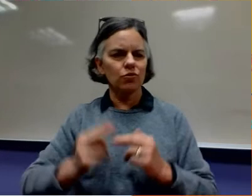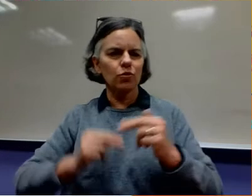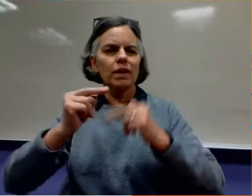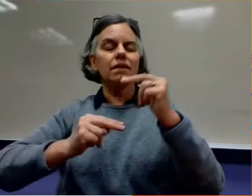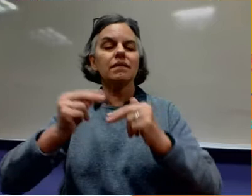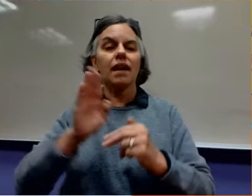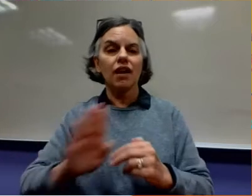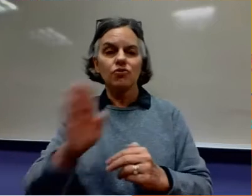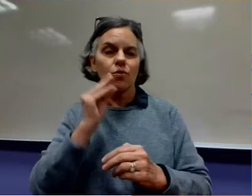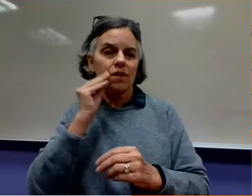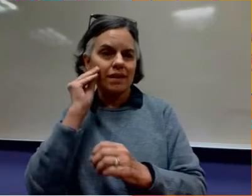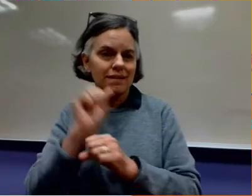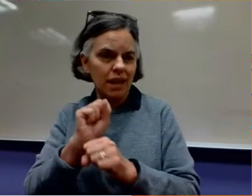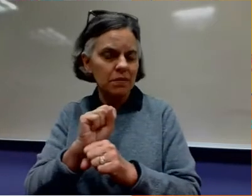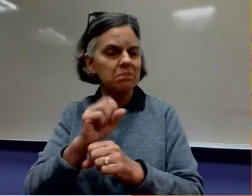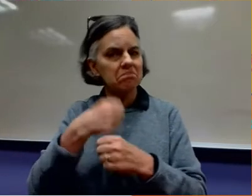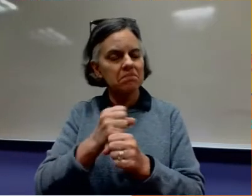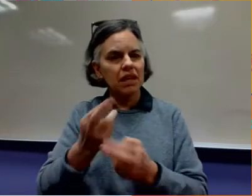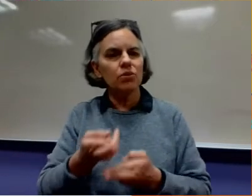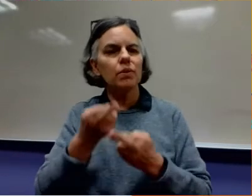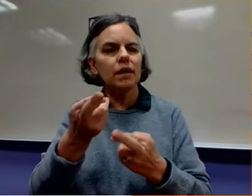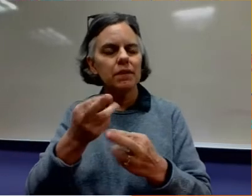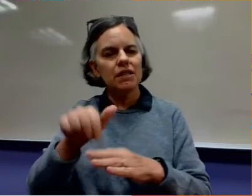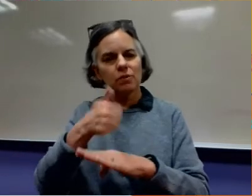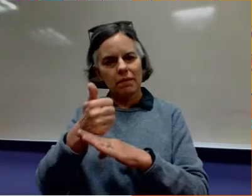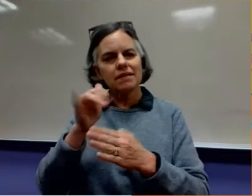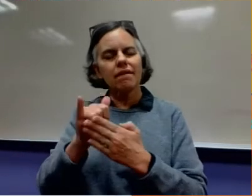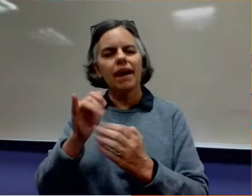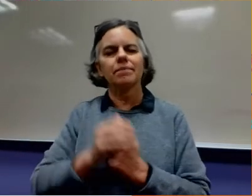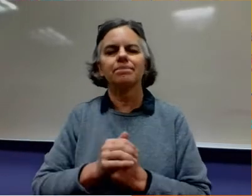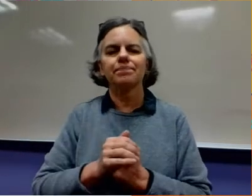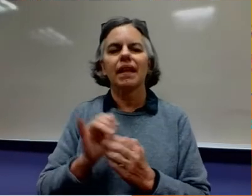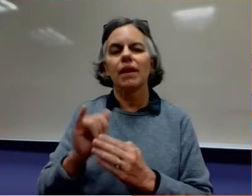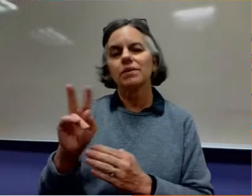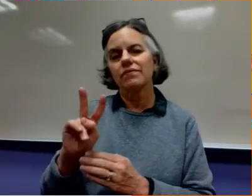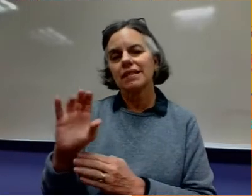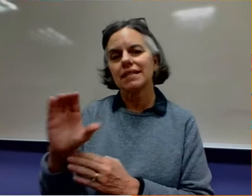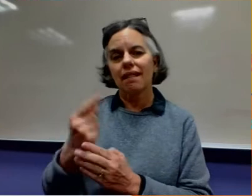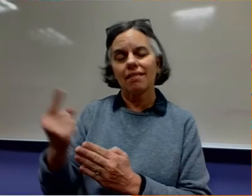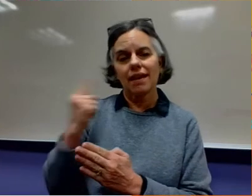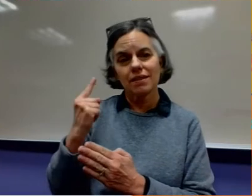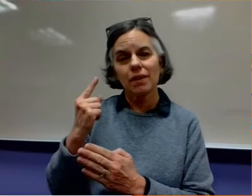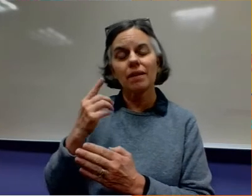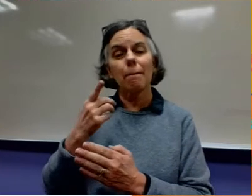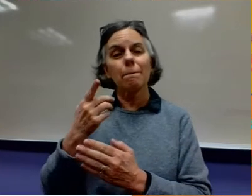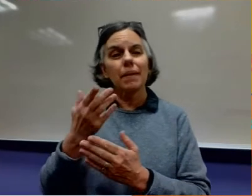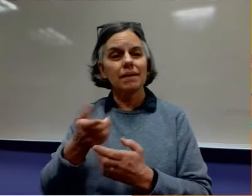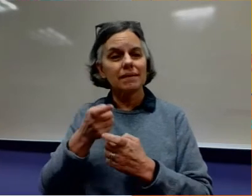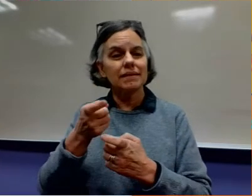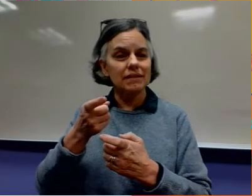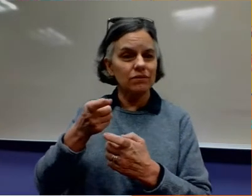assignment is to make a recommendation based on that. So that was after VC last week, but I've moved it into this